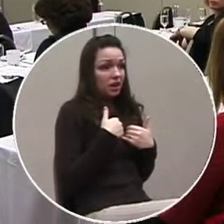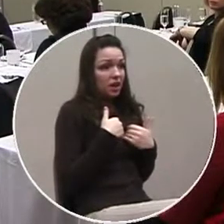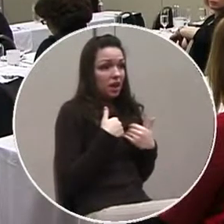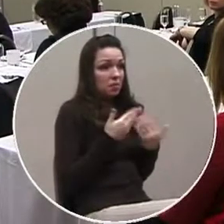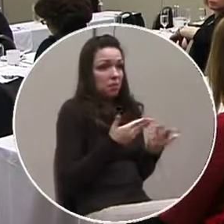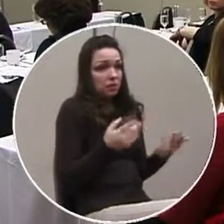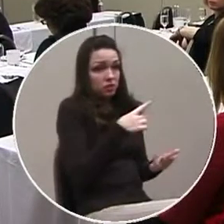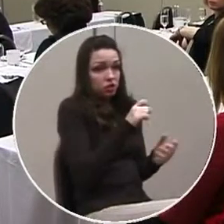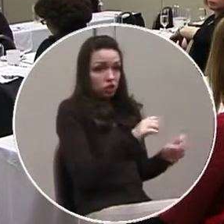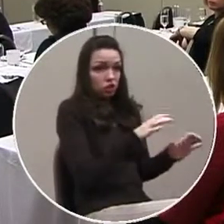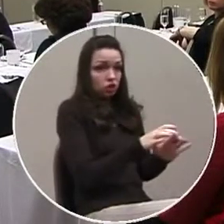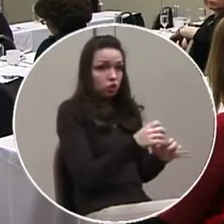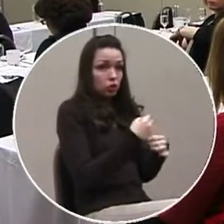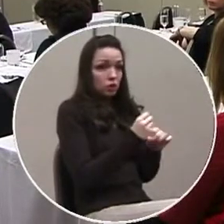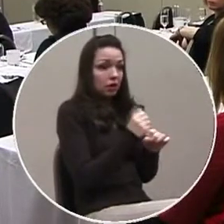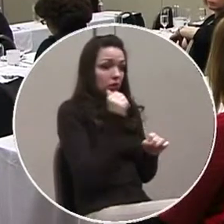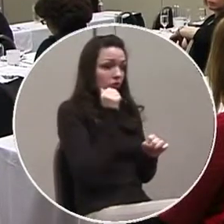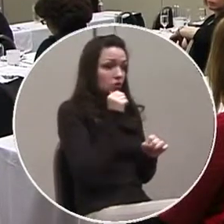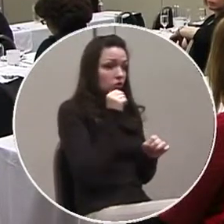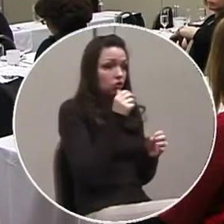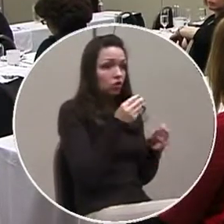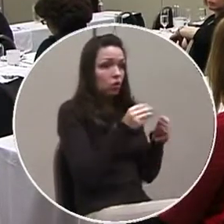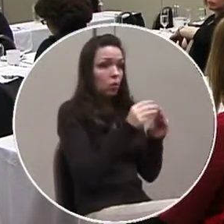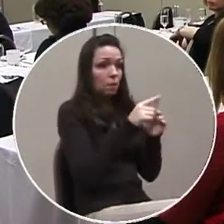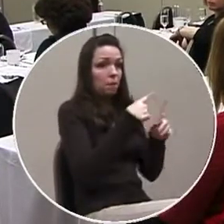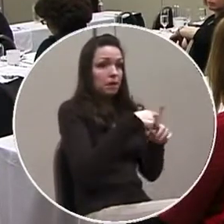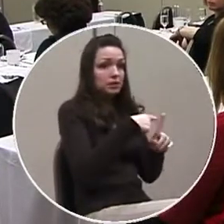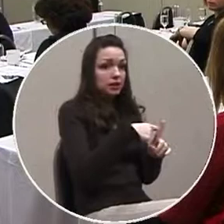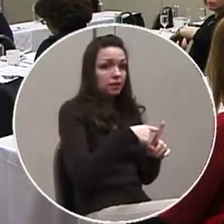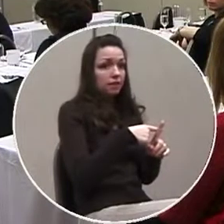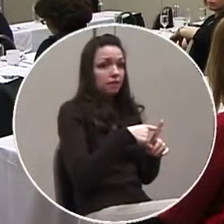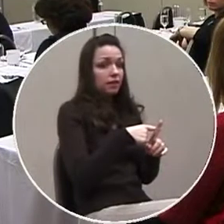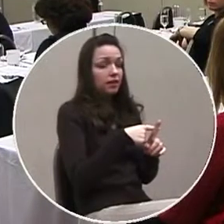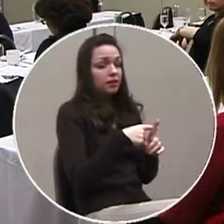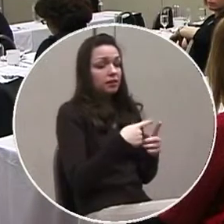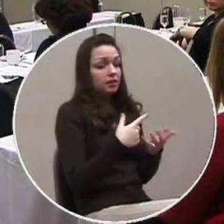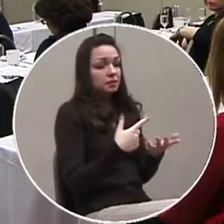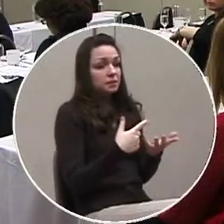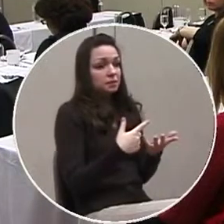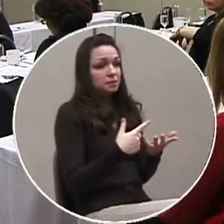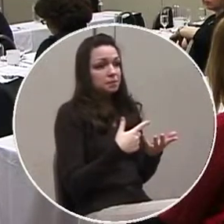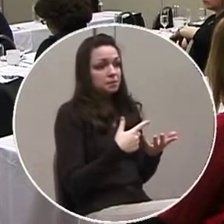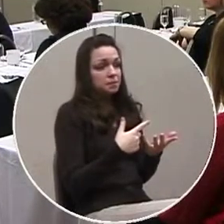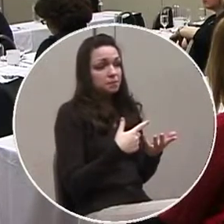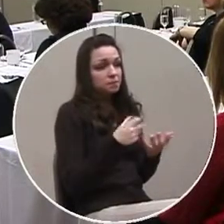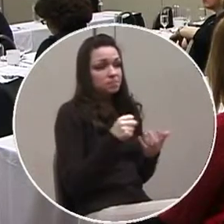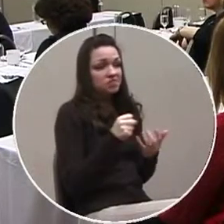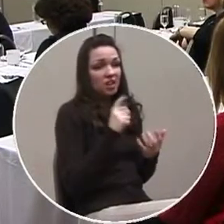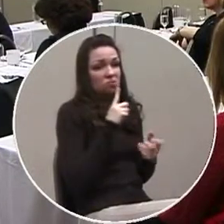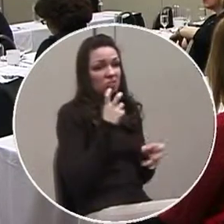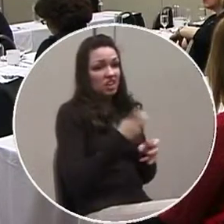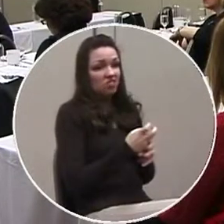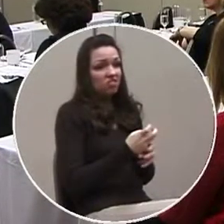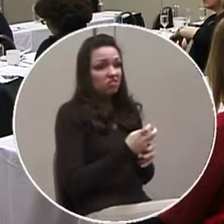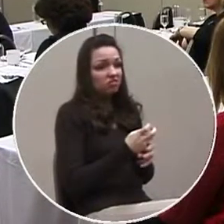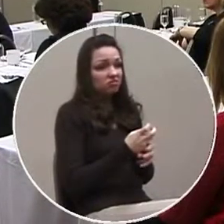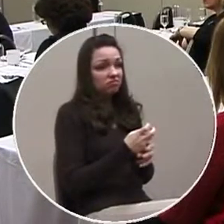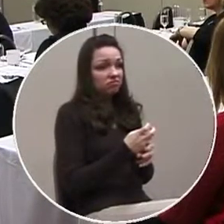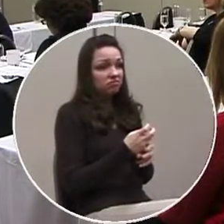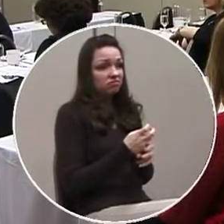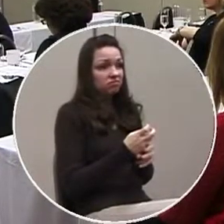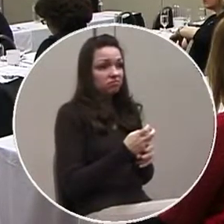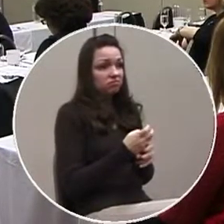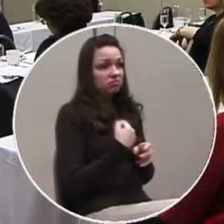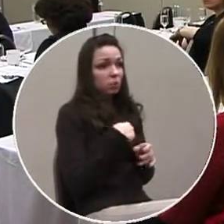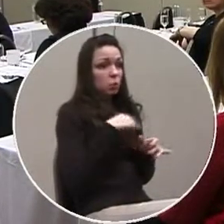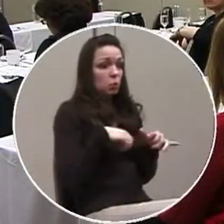do to make the real positive and make kind of rewards to the class. So it was, yeah, I mean, so